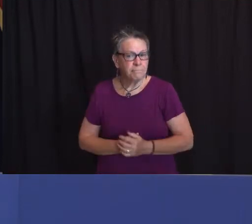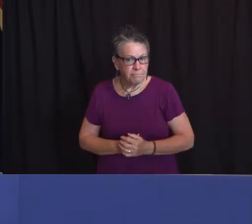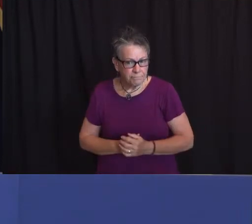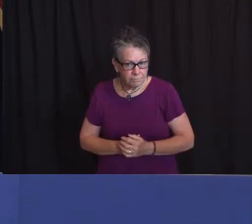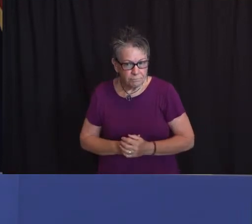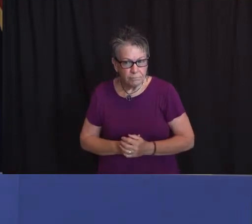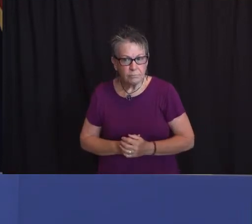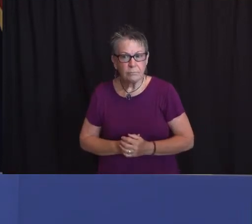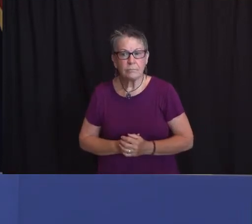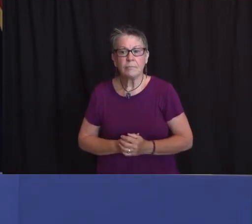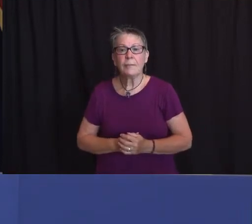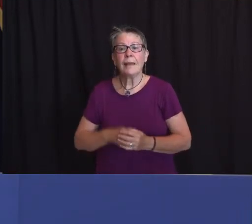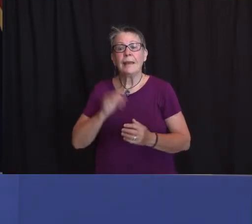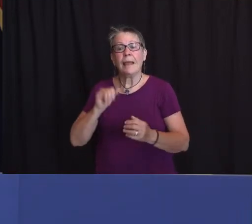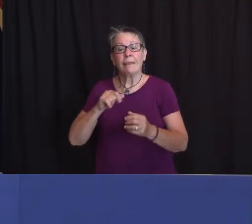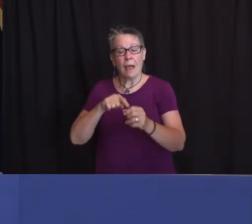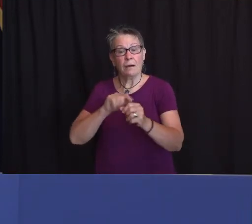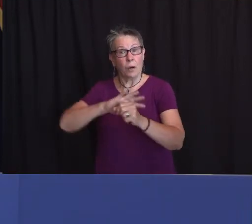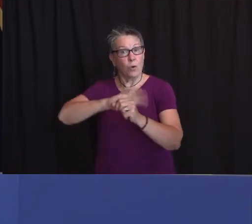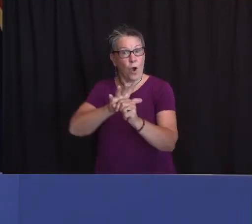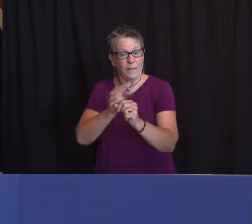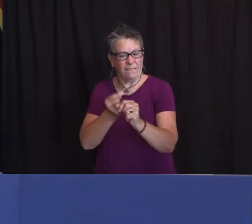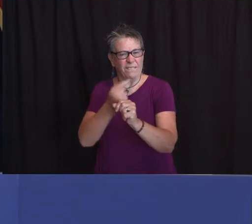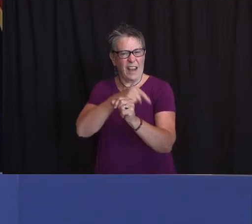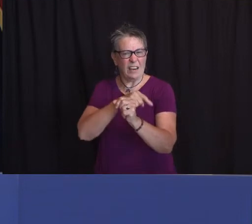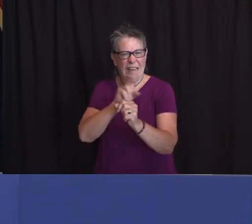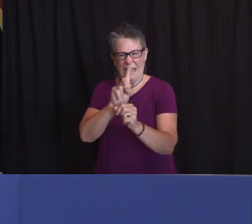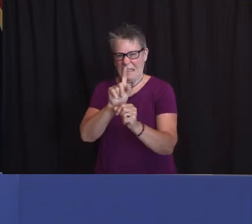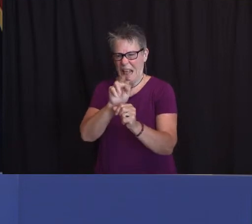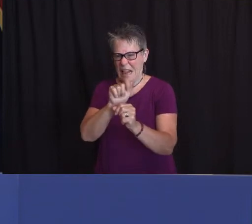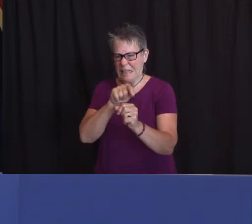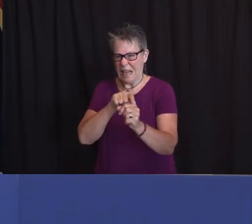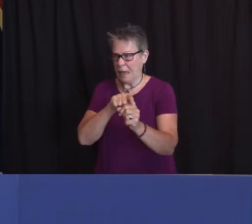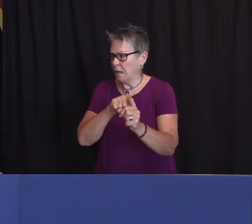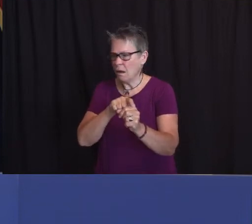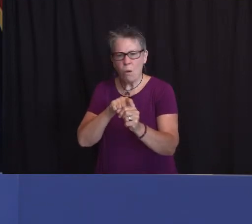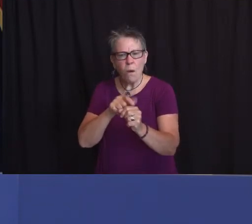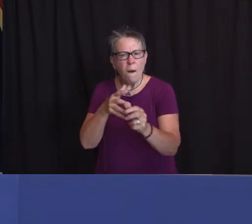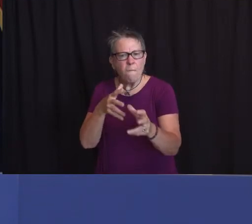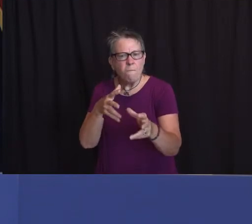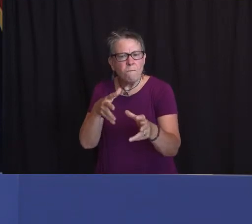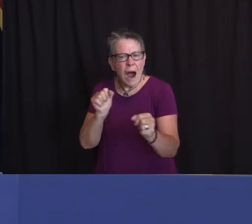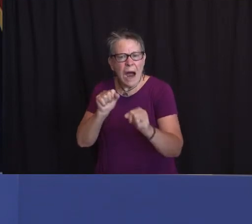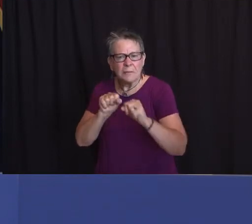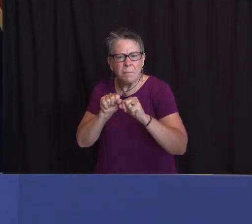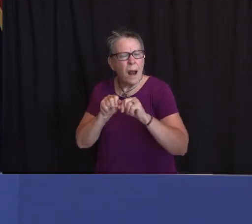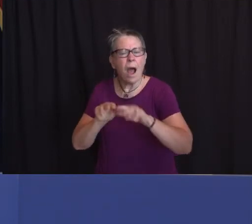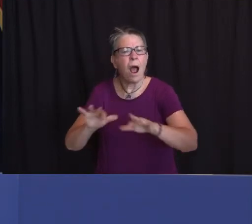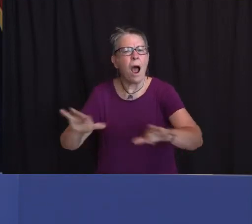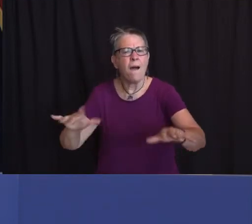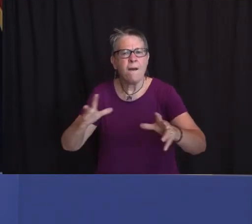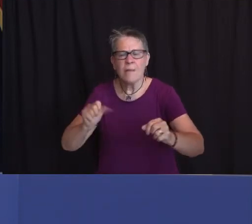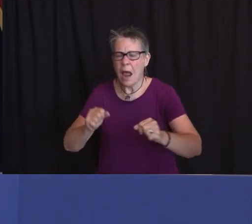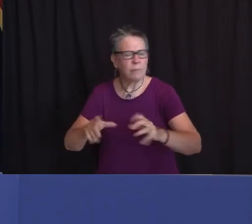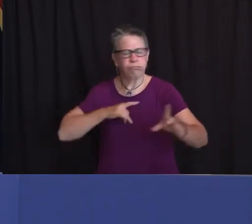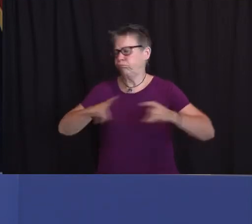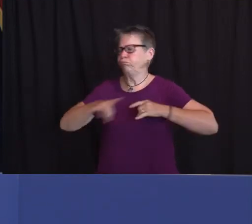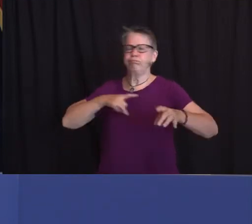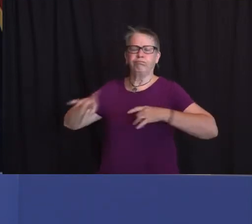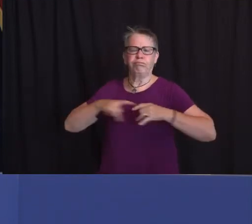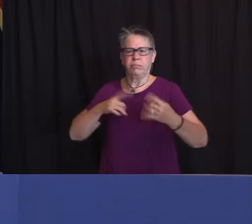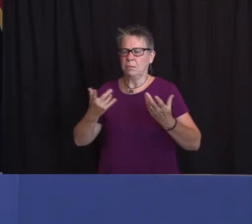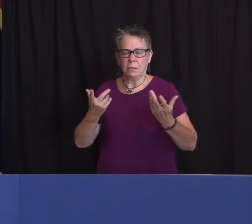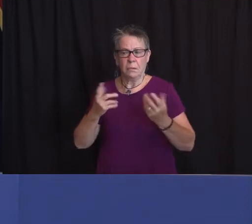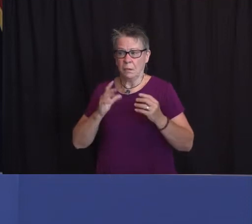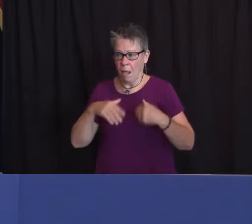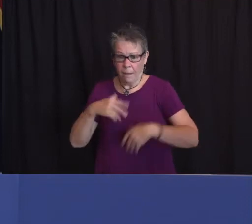variant, overtaking the Alpha variant as the most dominant variant. We do know that the available